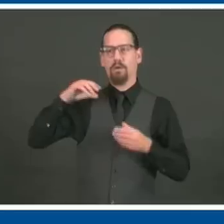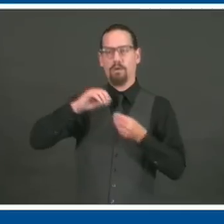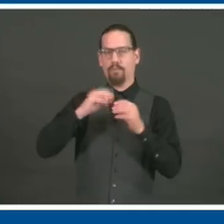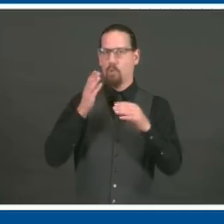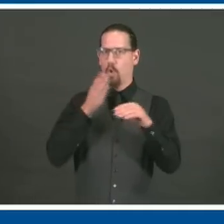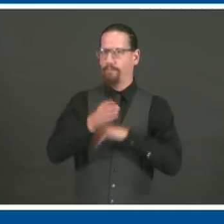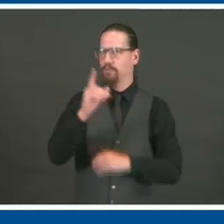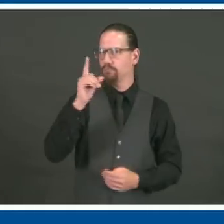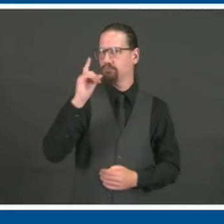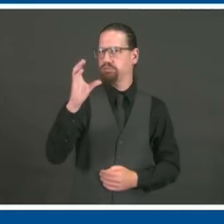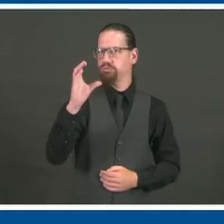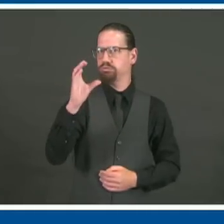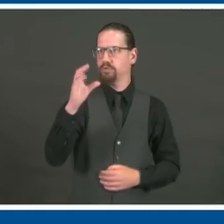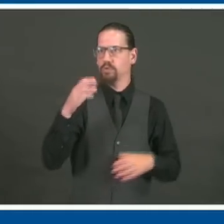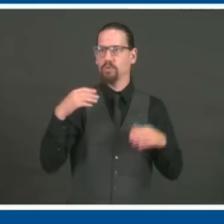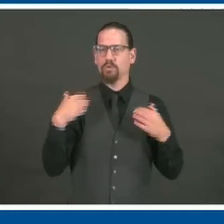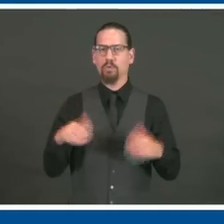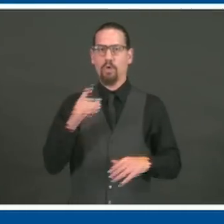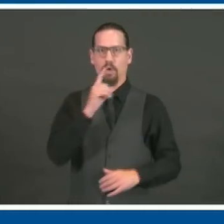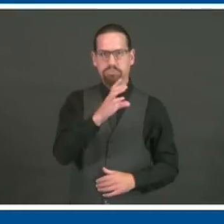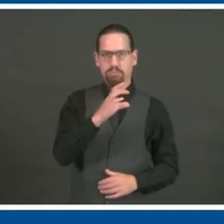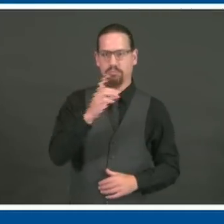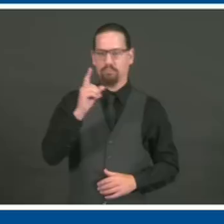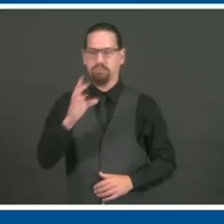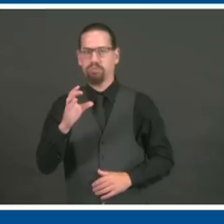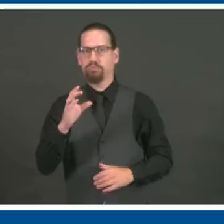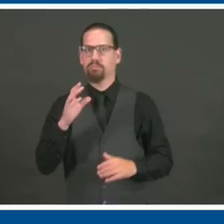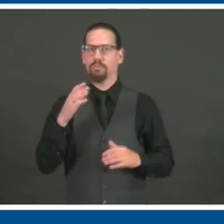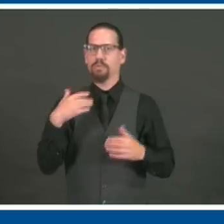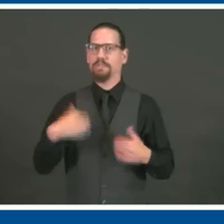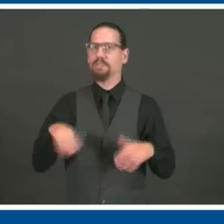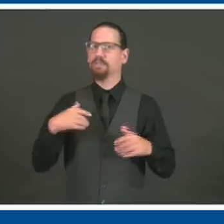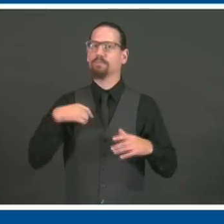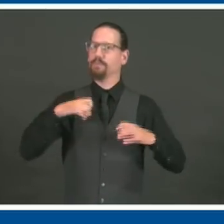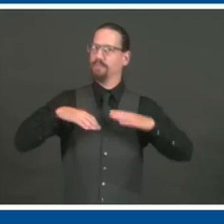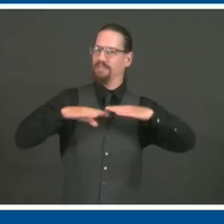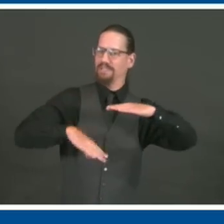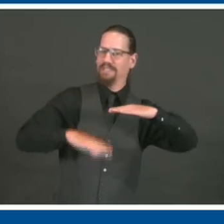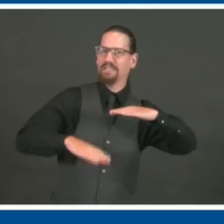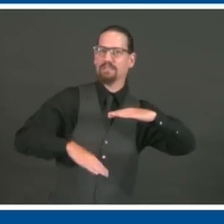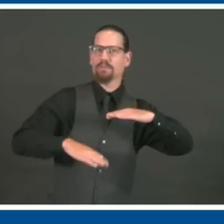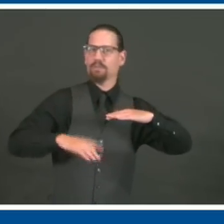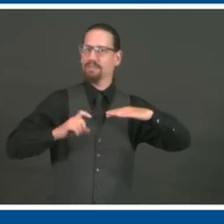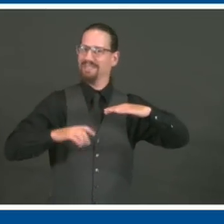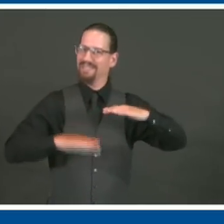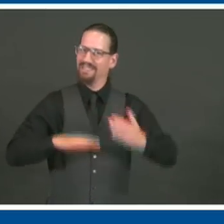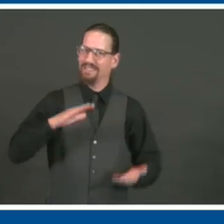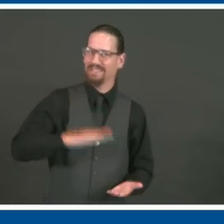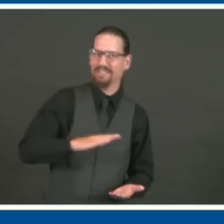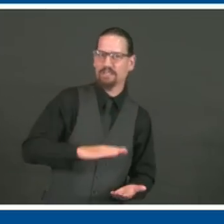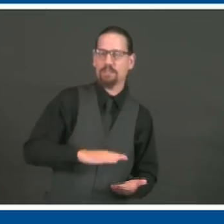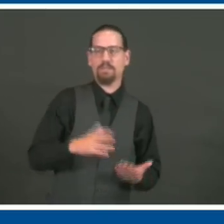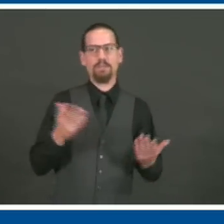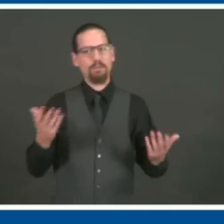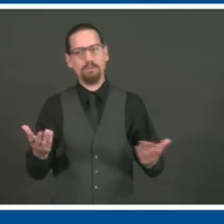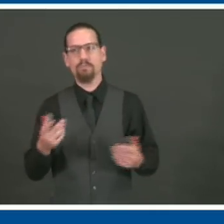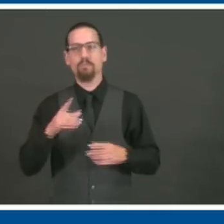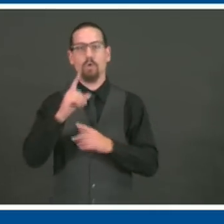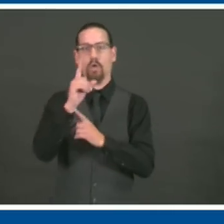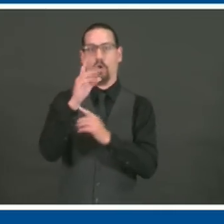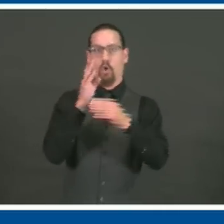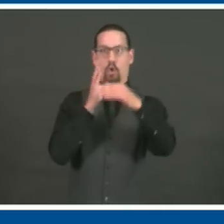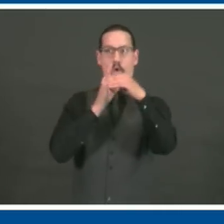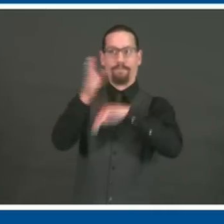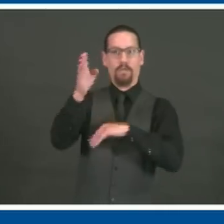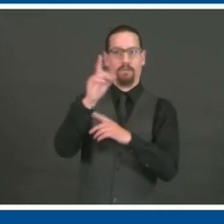a few days in a row, and that's not a good place to be. We haven't had a day over 100 in more than a